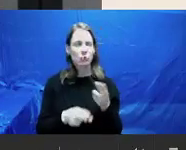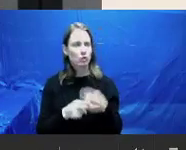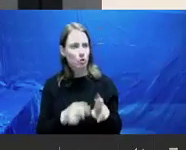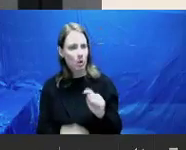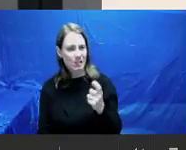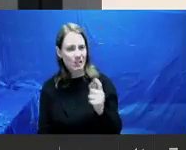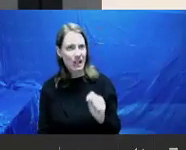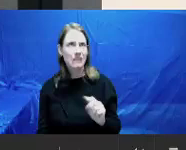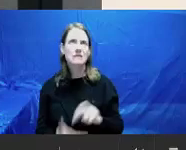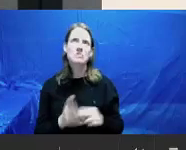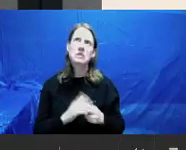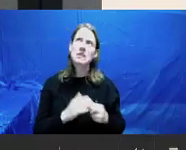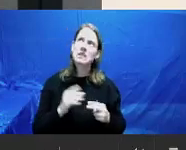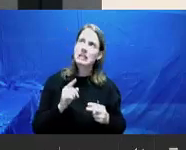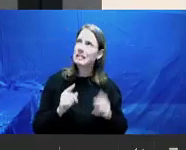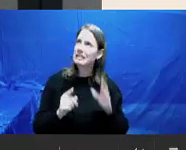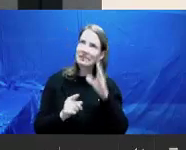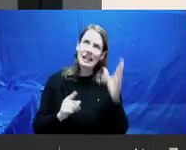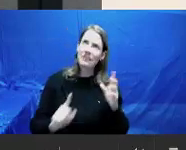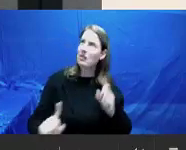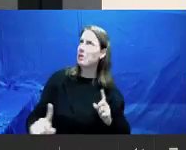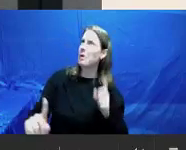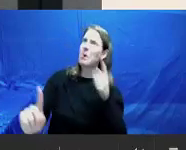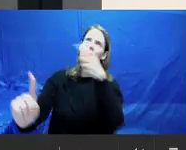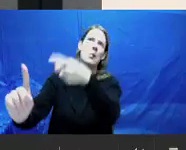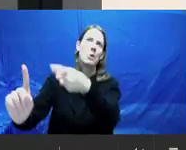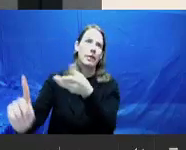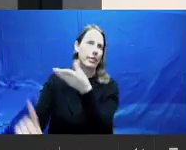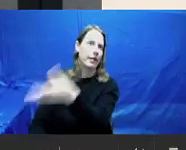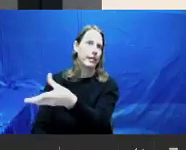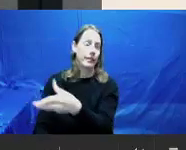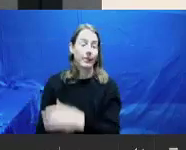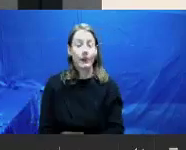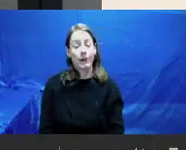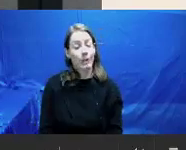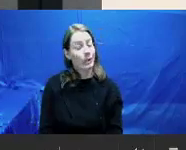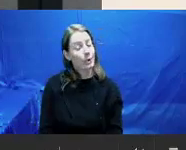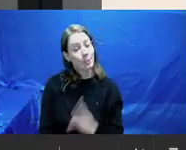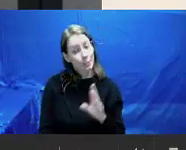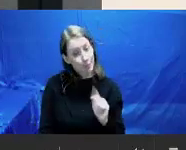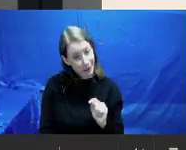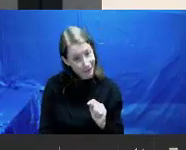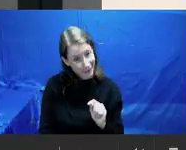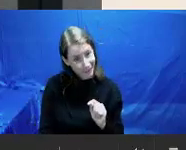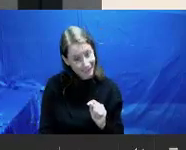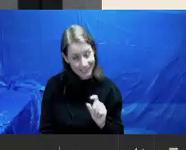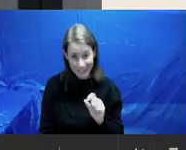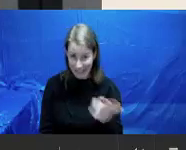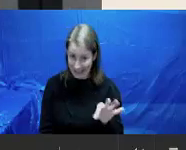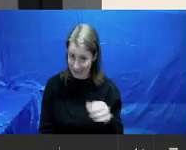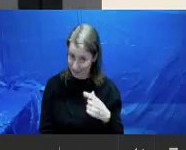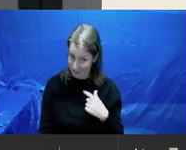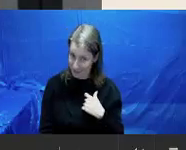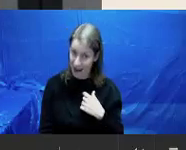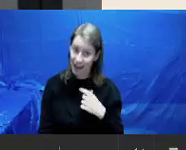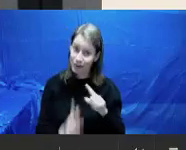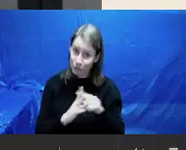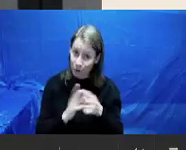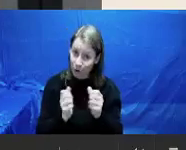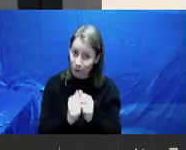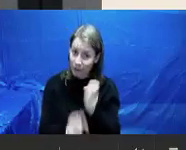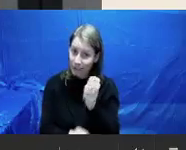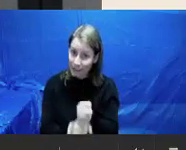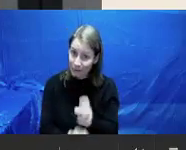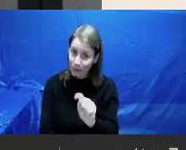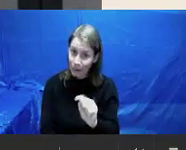never going to get there. And what I have learned is that if I put texts that are too difficult, those exit level texts, if I put those exit